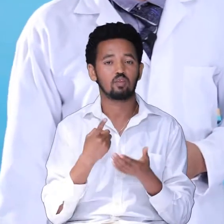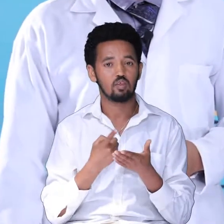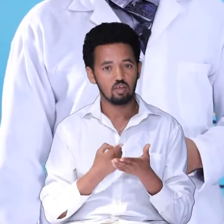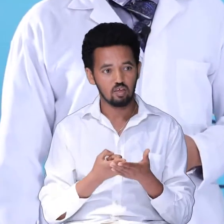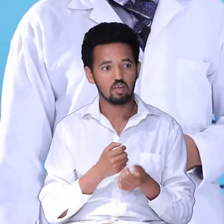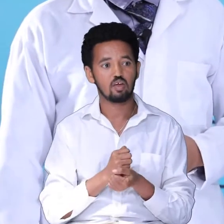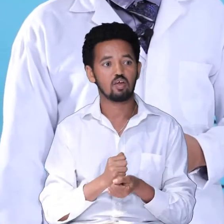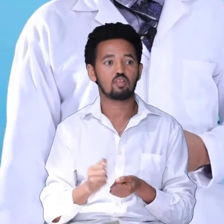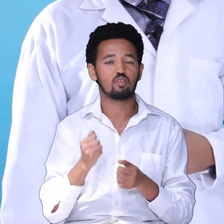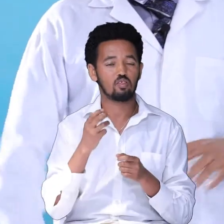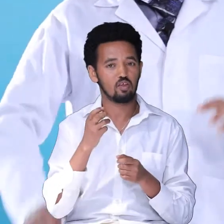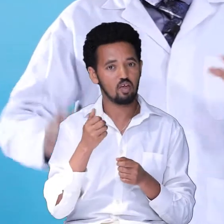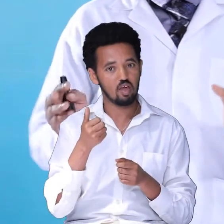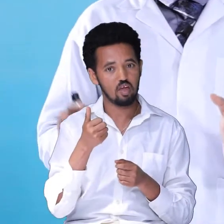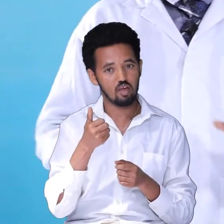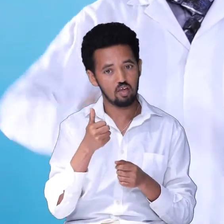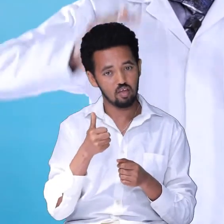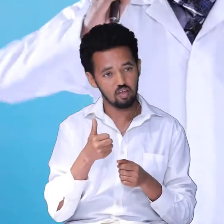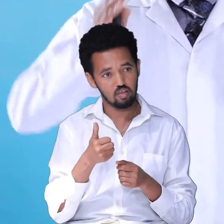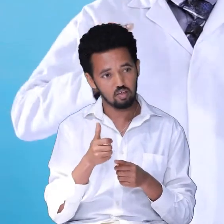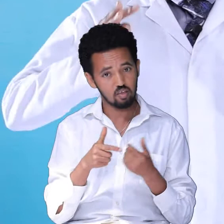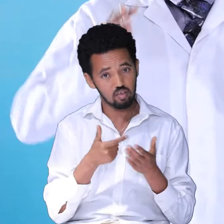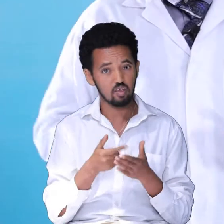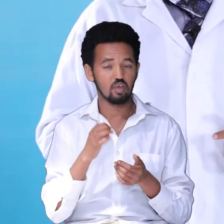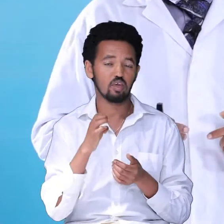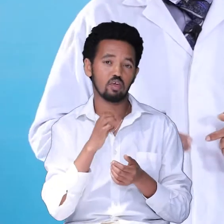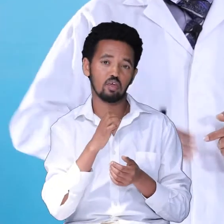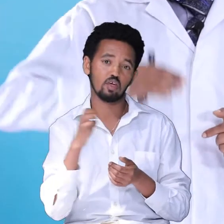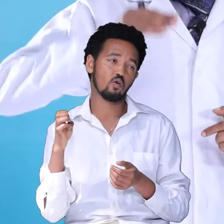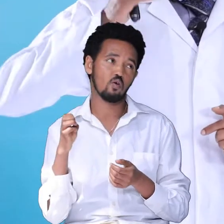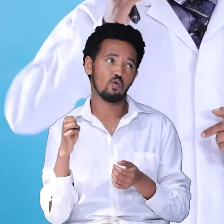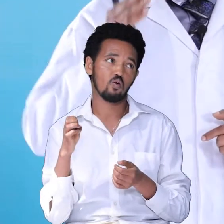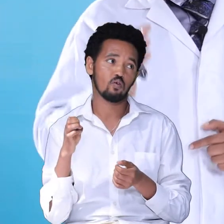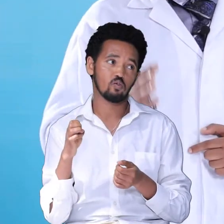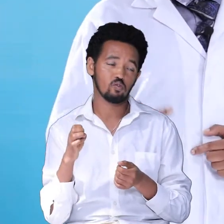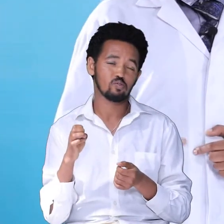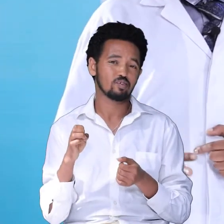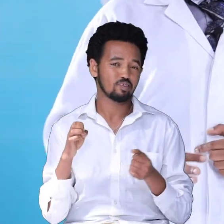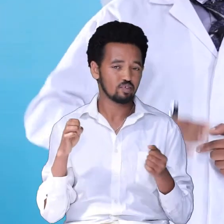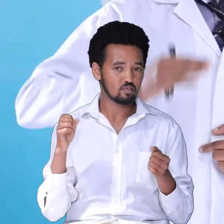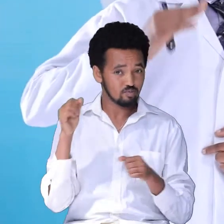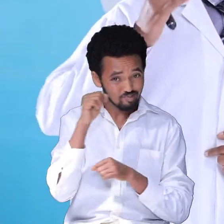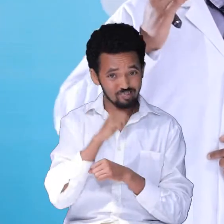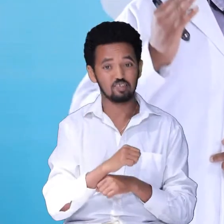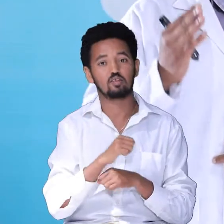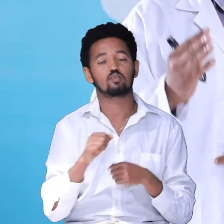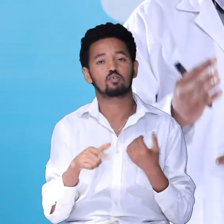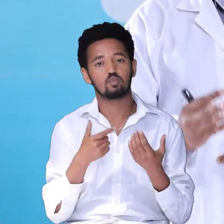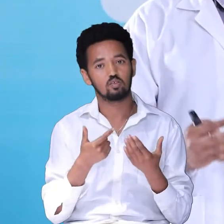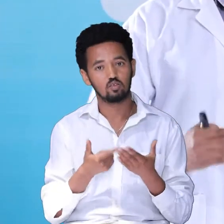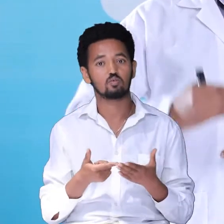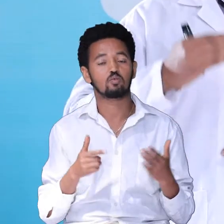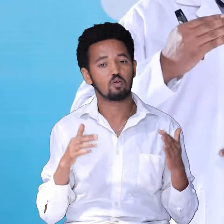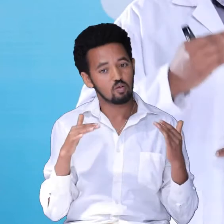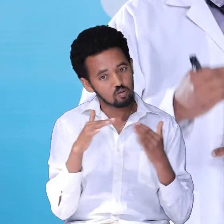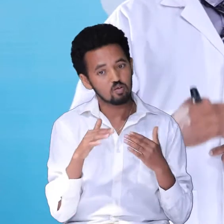hero of France. He accepted us a hero in France because most of the battle was ended by the victory